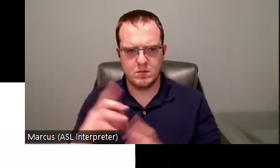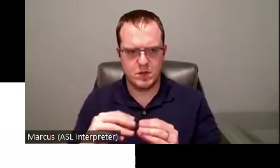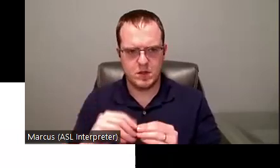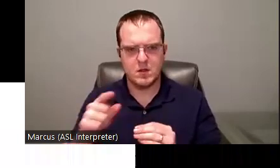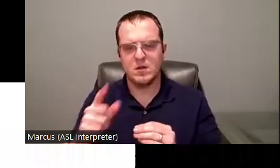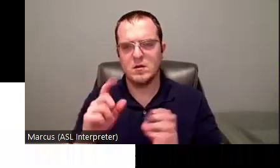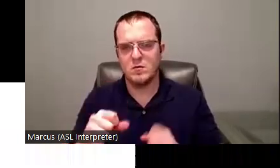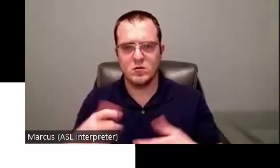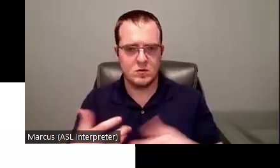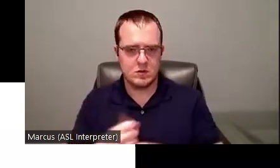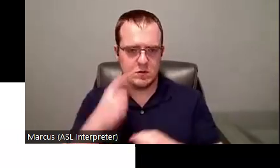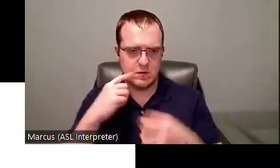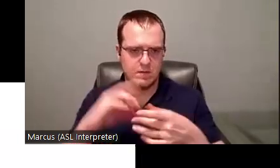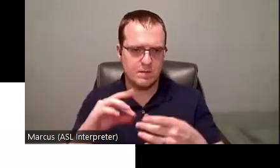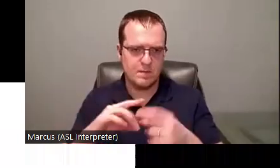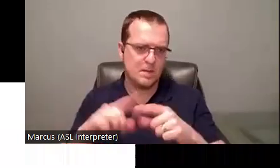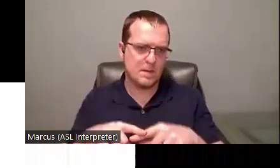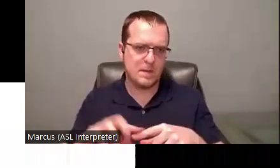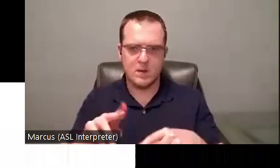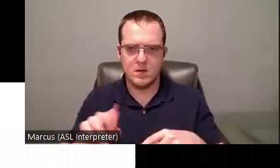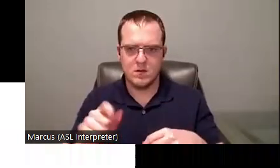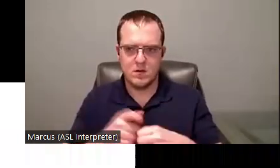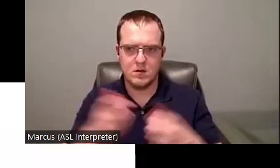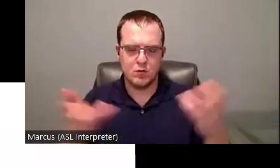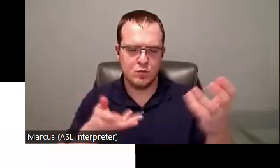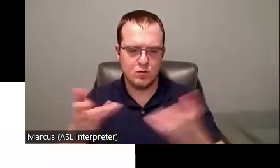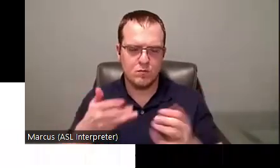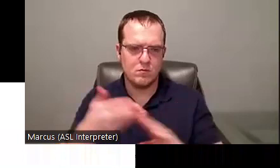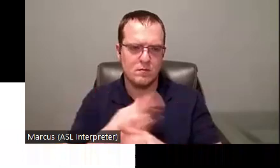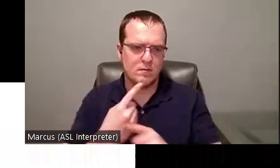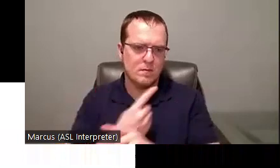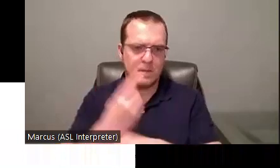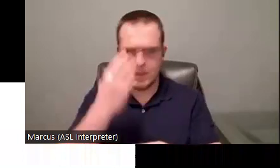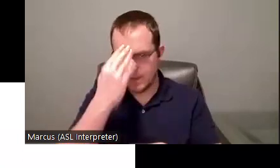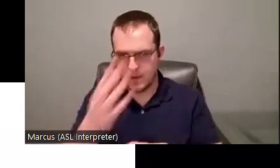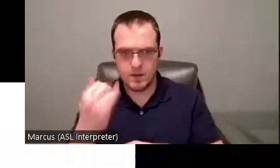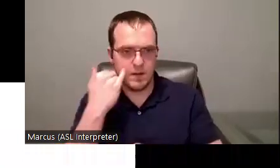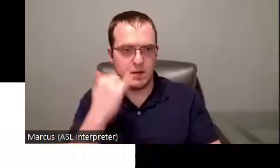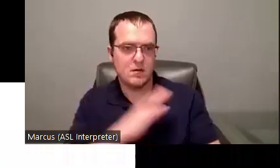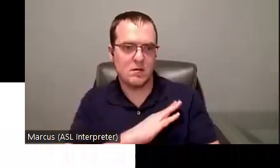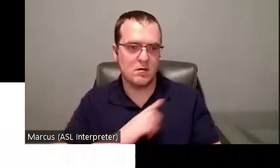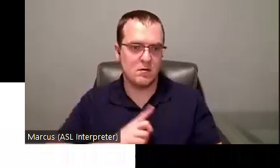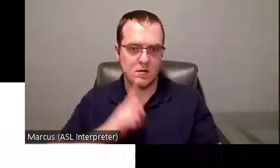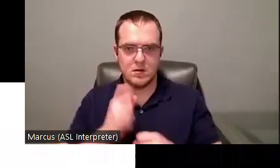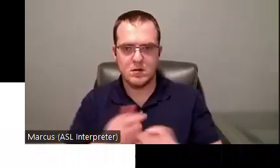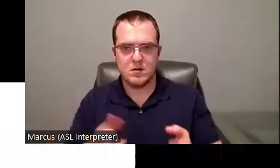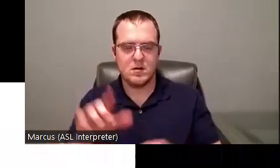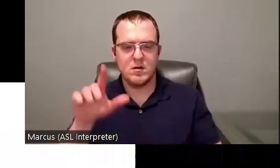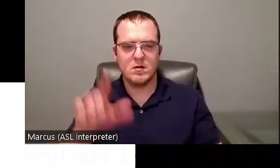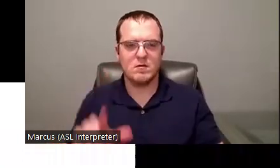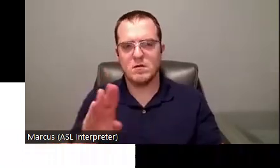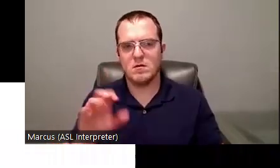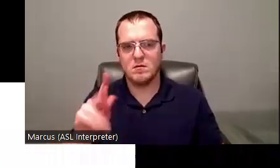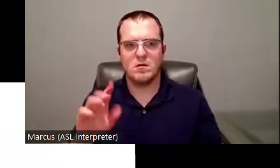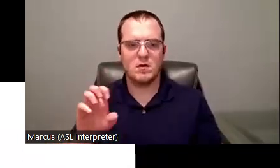is contingent upon the URA's receipt of all required information. If the board is briefed on the Lower Hill Block E project in